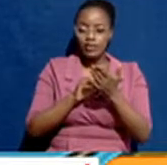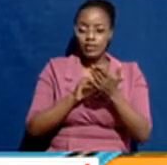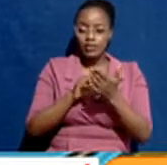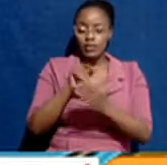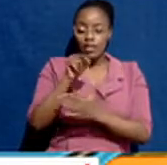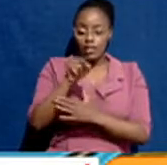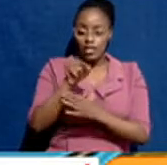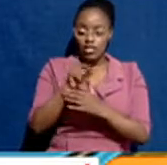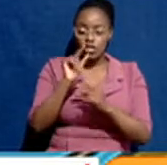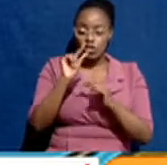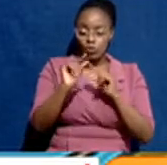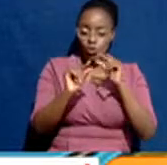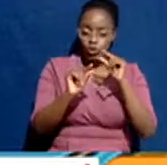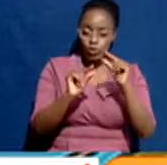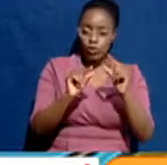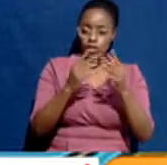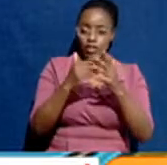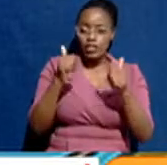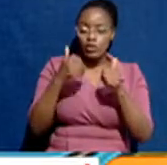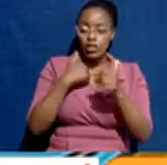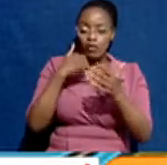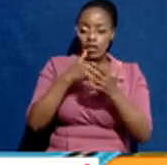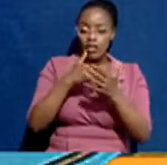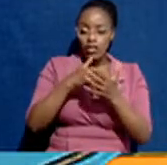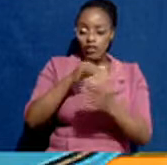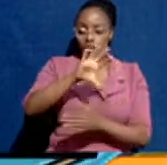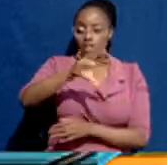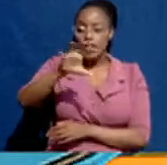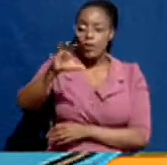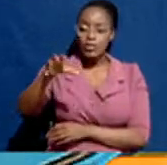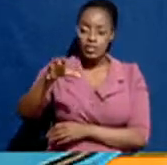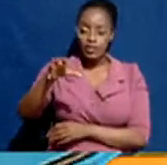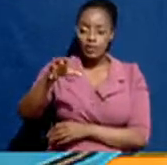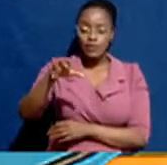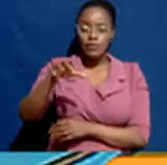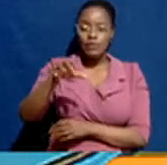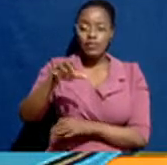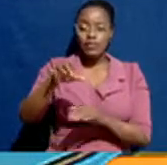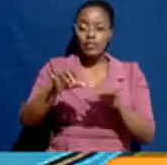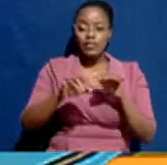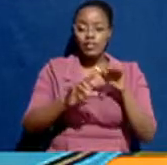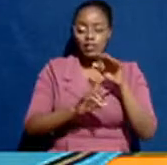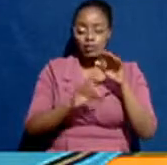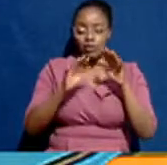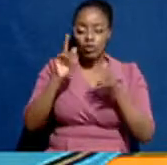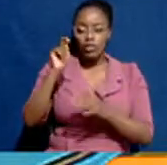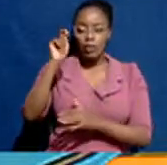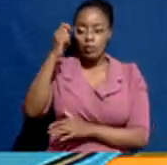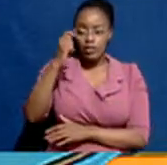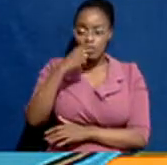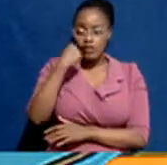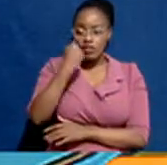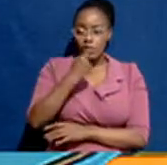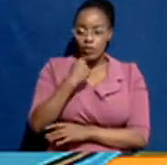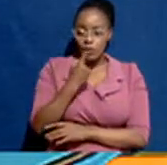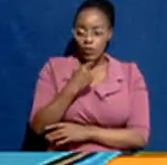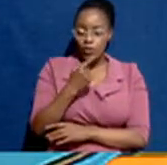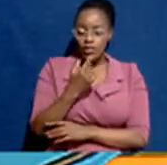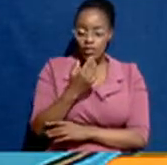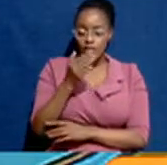these small villages, even in my county, that a minister or a president who is seated in Nairobi didn't